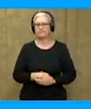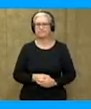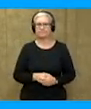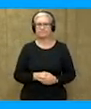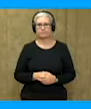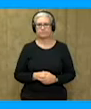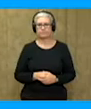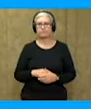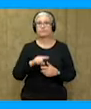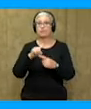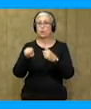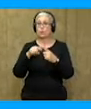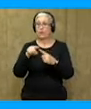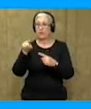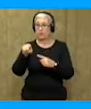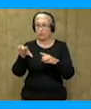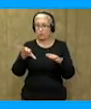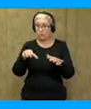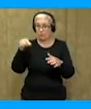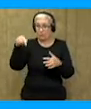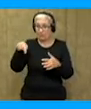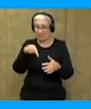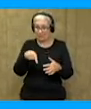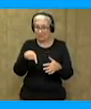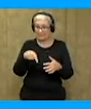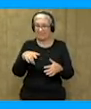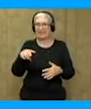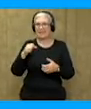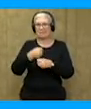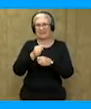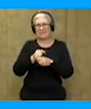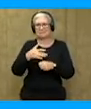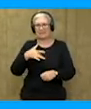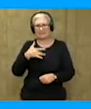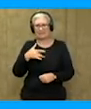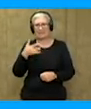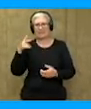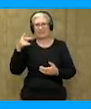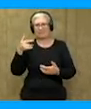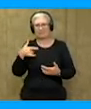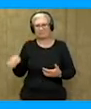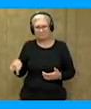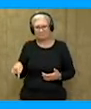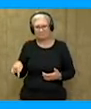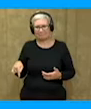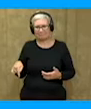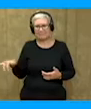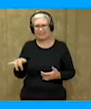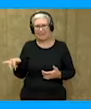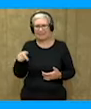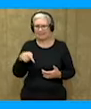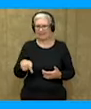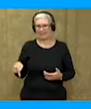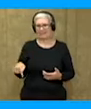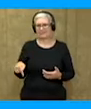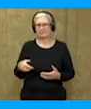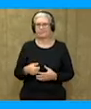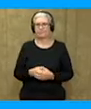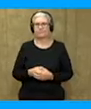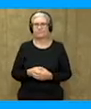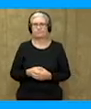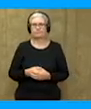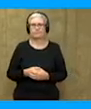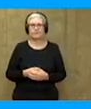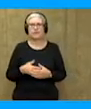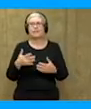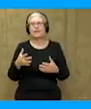say, when you do this, I feel like this. So when you're communicating one towards another, you're not